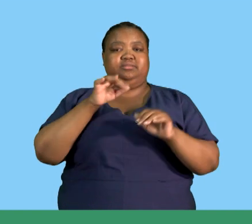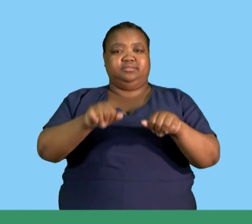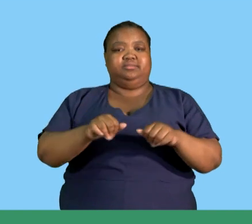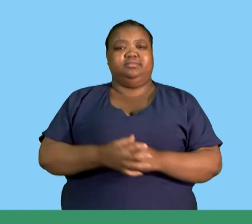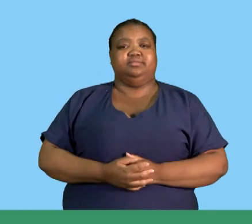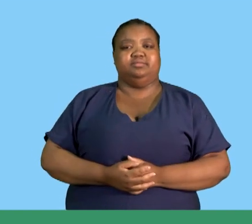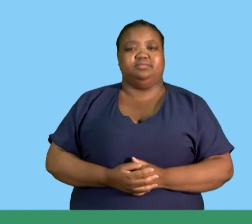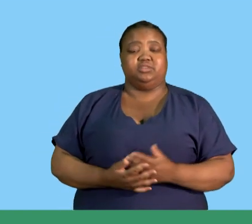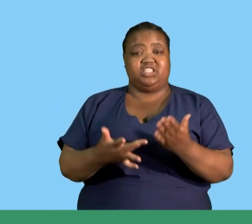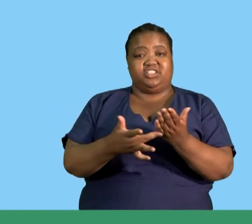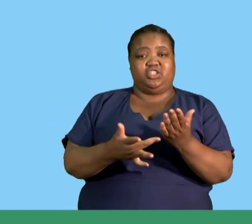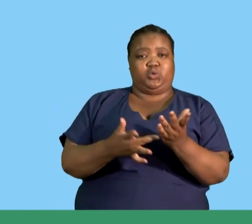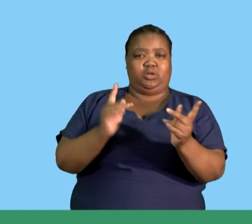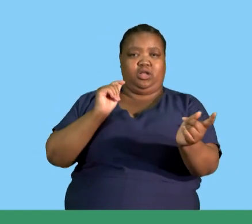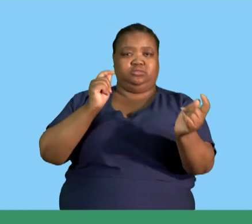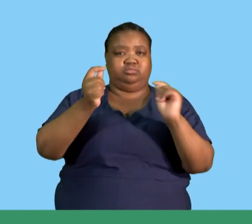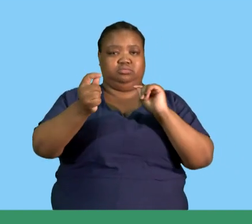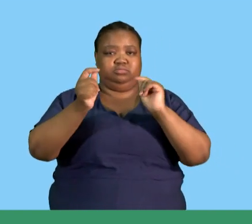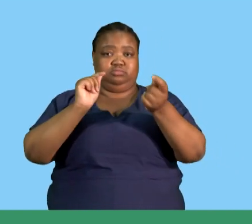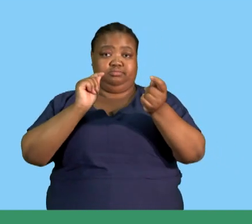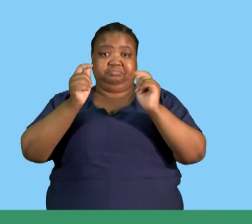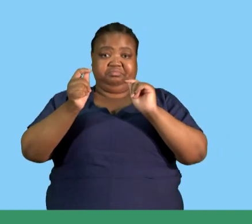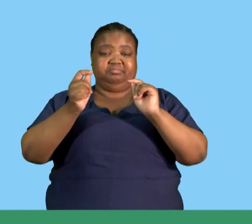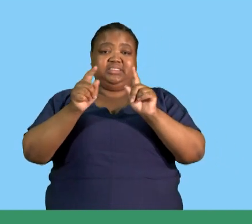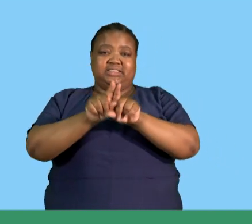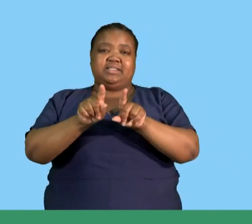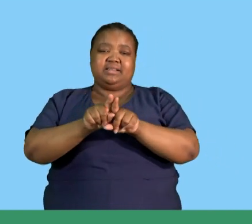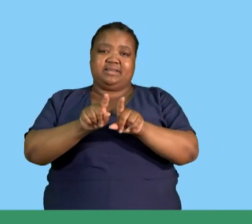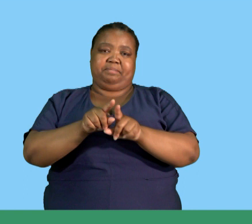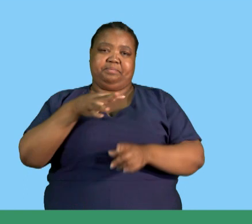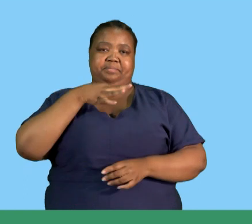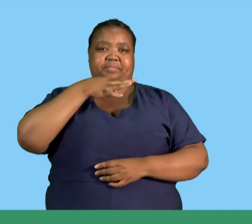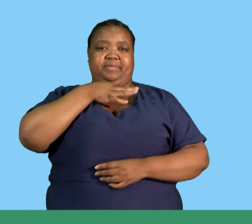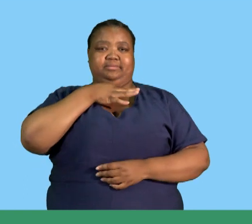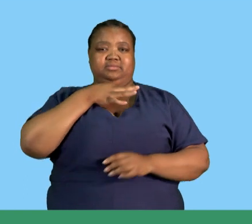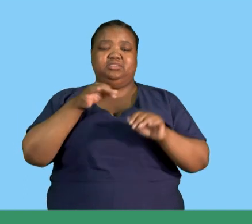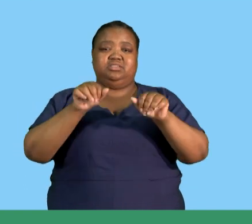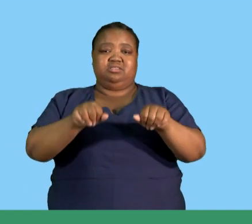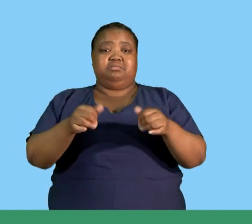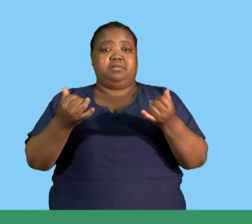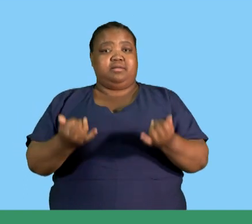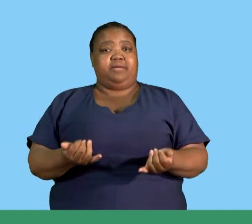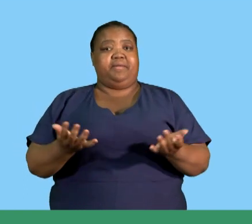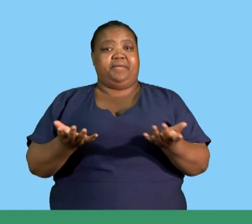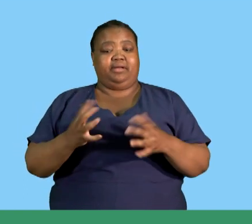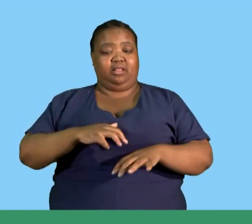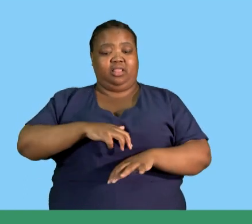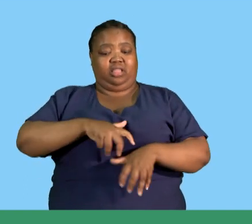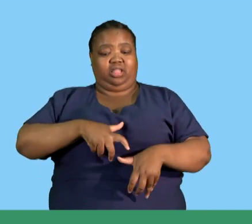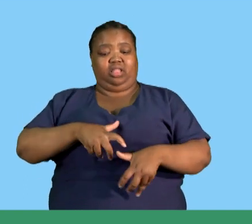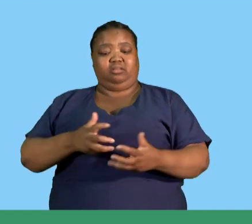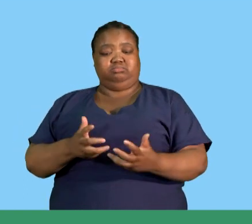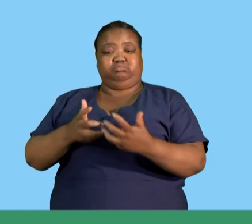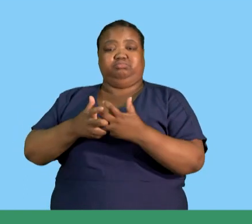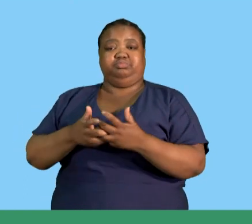a threat. Changing technology is also a threat to us, because now sometimes we are unable